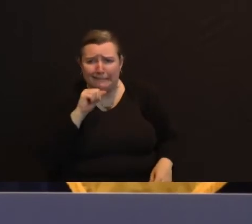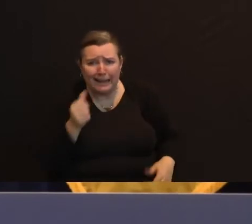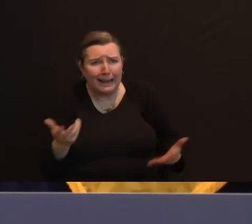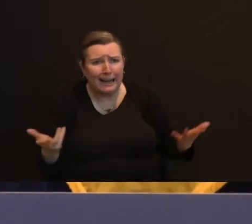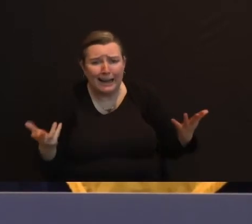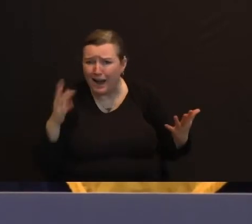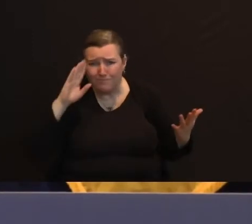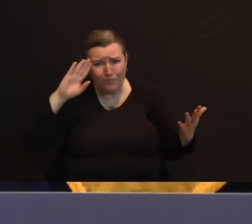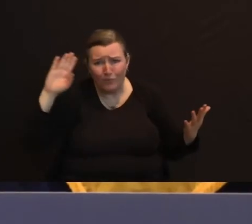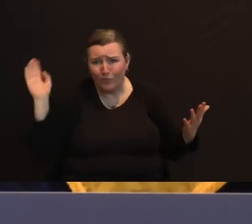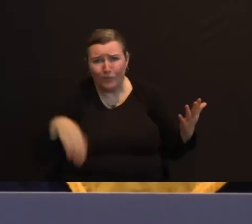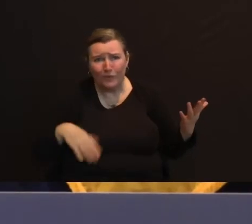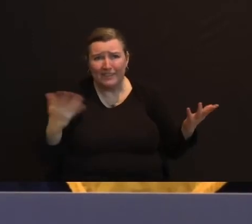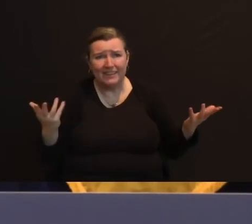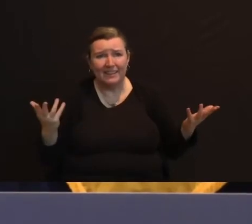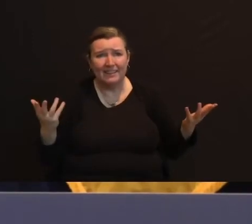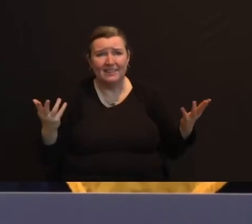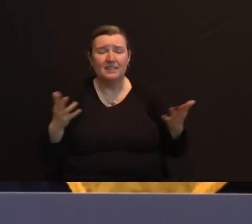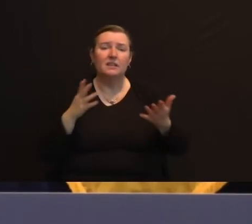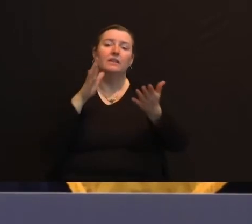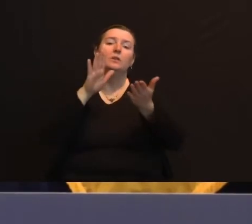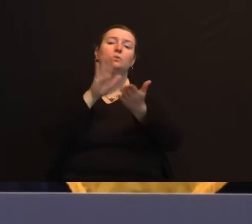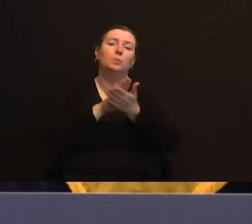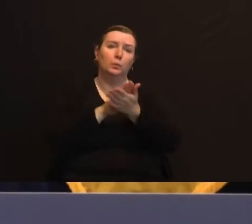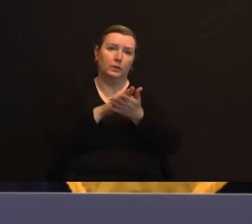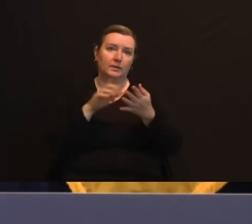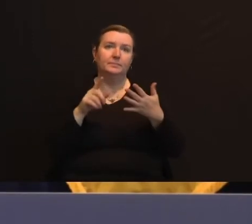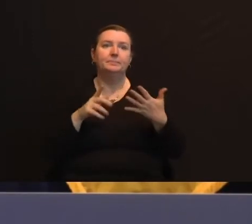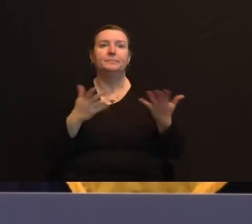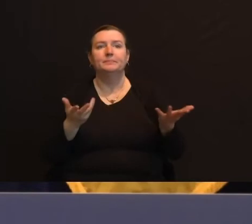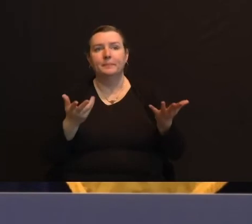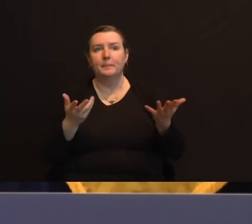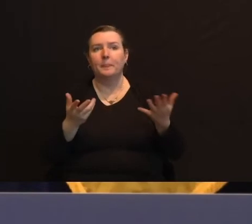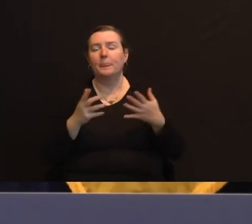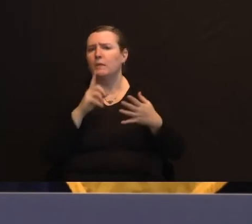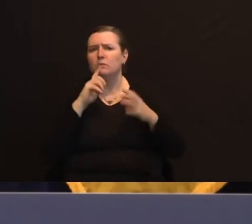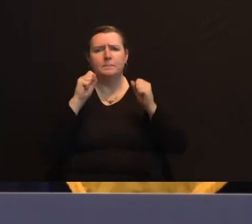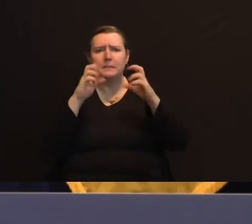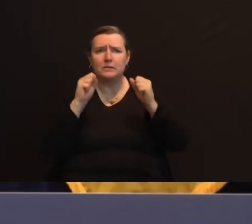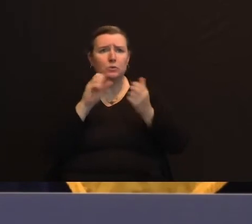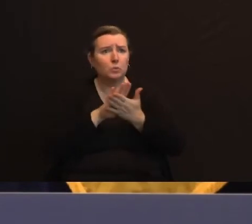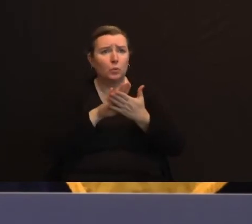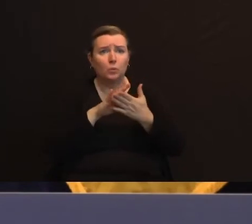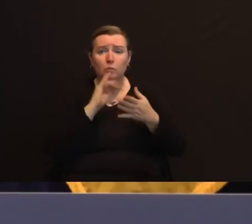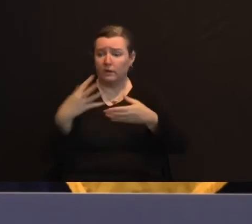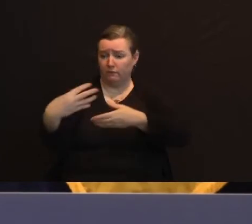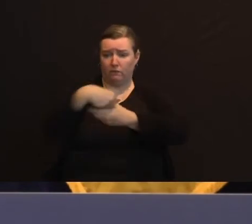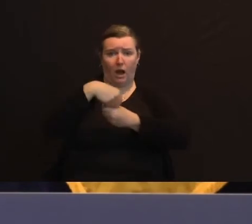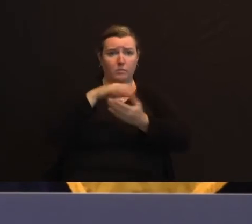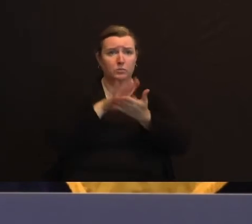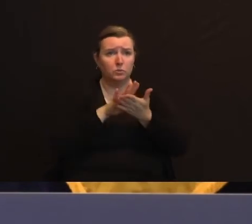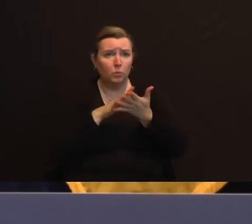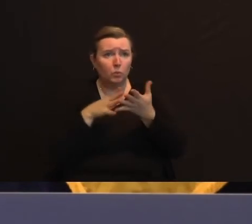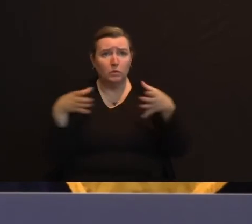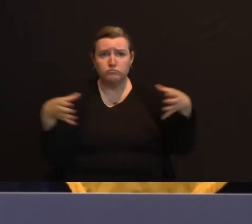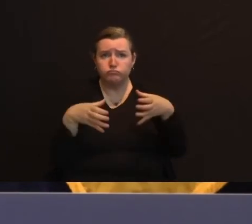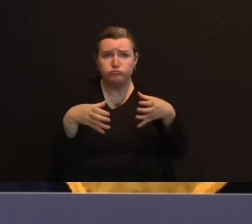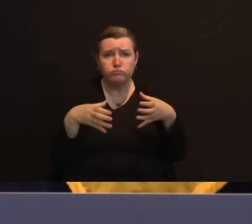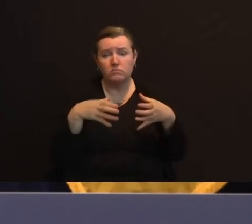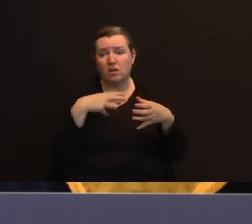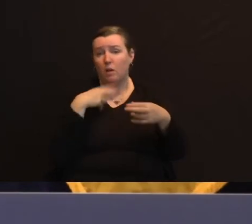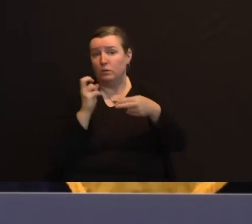done an extraordinary job, and all of the parties who are associated with it deserve credit. I've mentioned this, I haven't said it in a while. I've been inside and